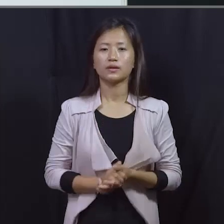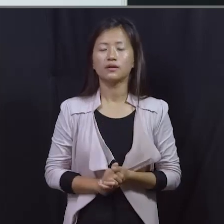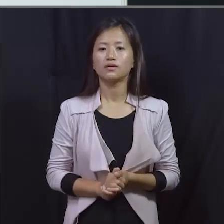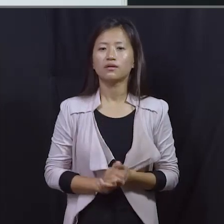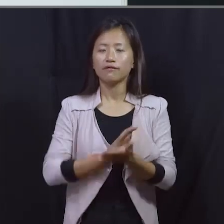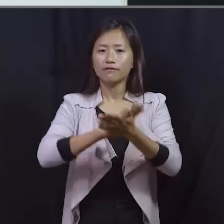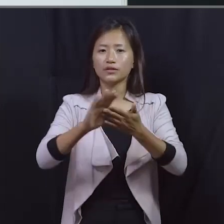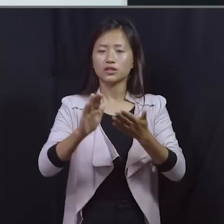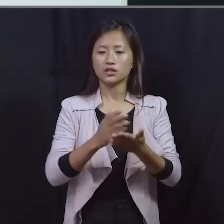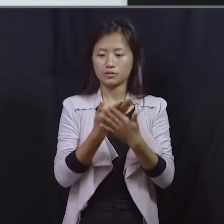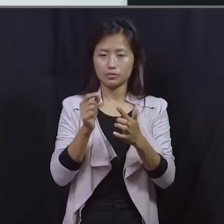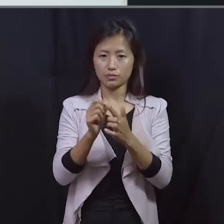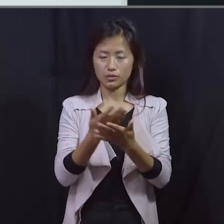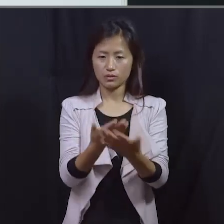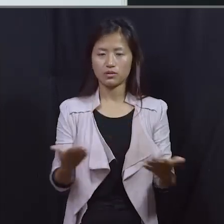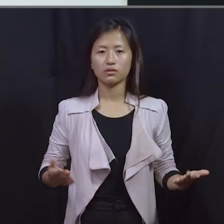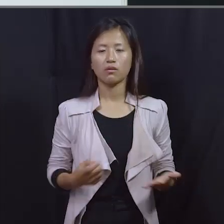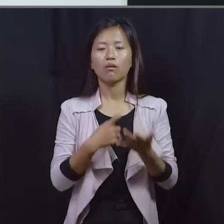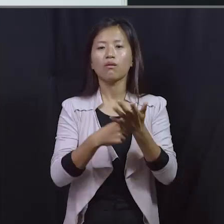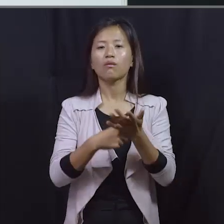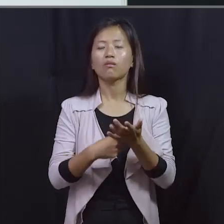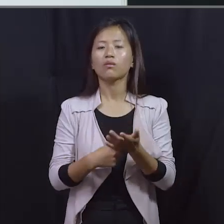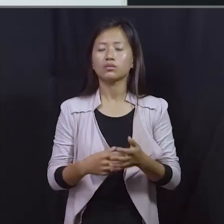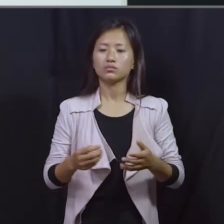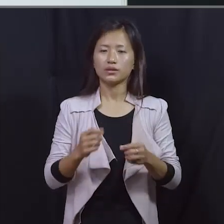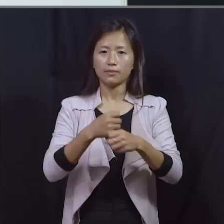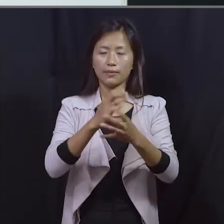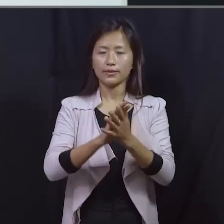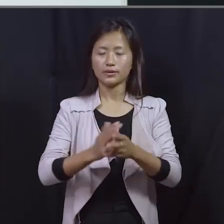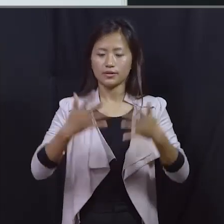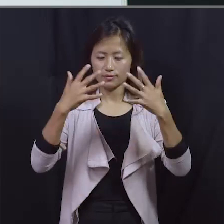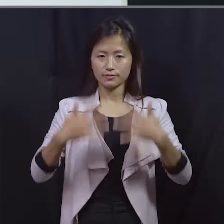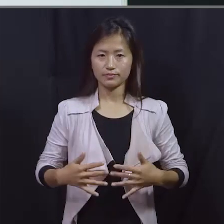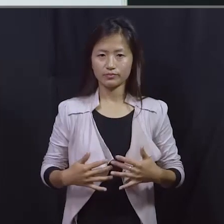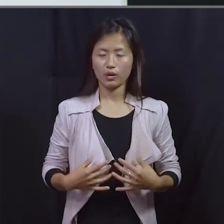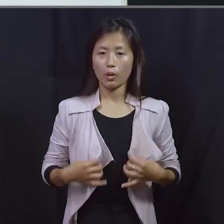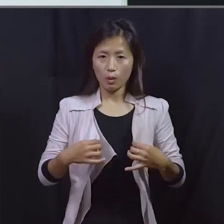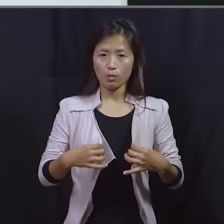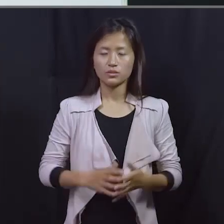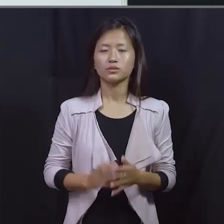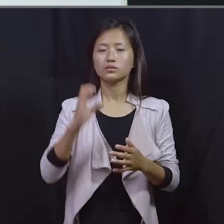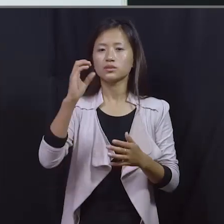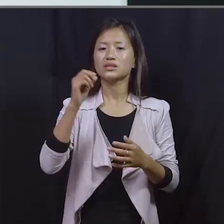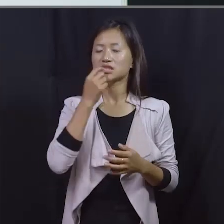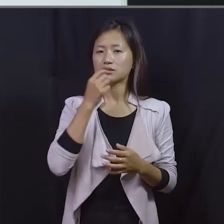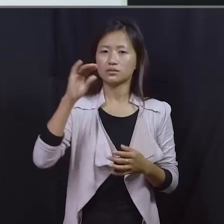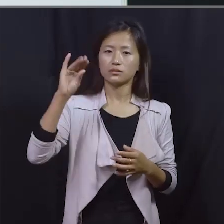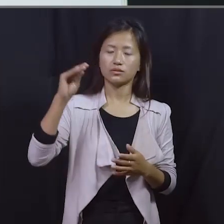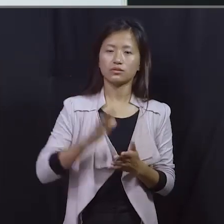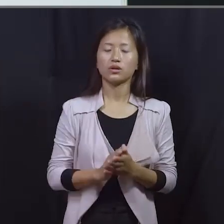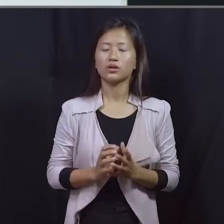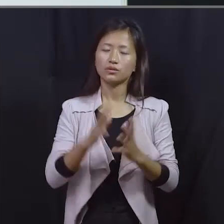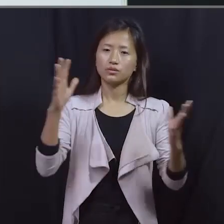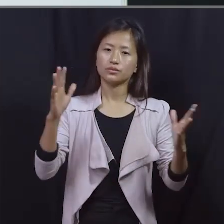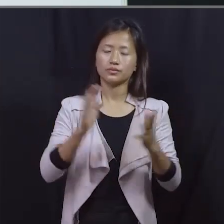finished product, or in order to produce cotton cloth, garments, etc. That's why the British, they needed a huge quantity of